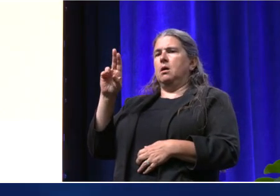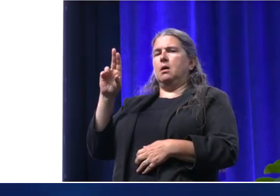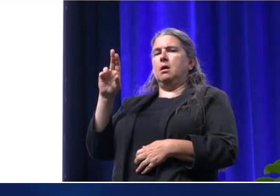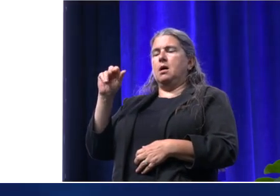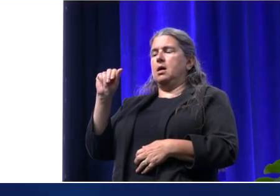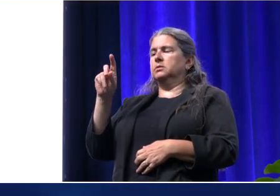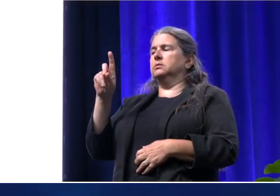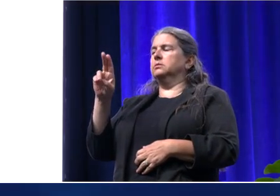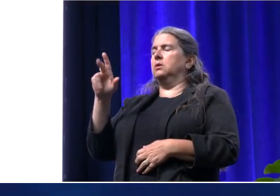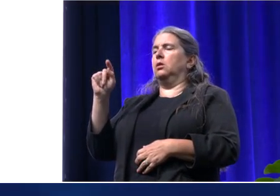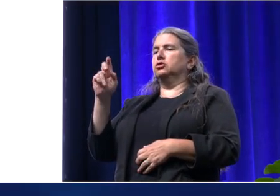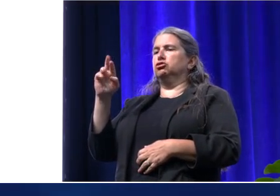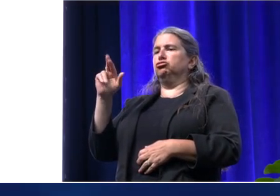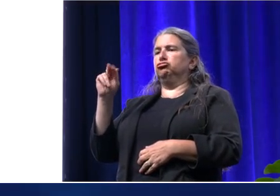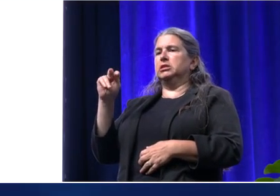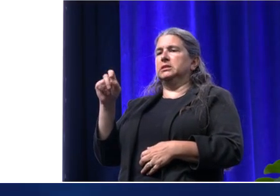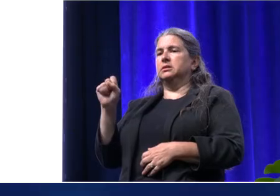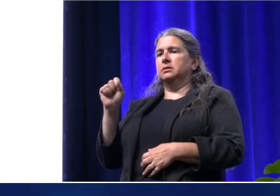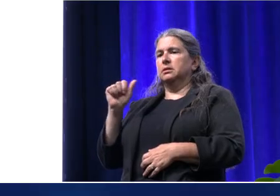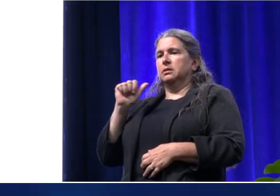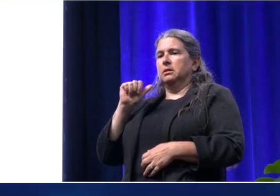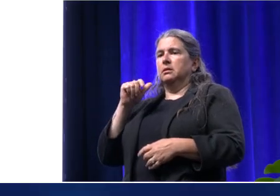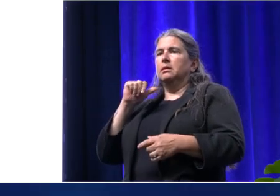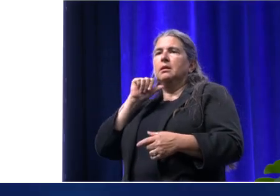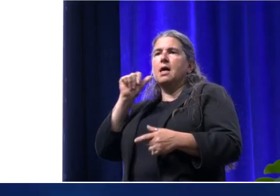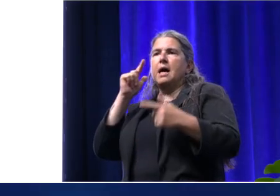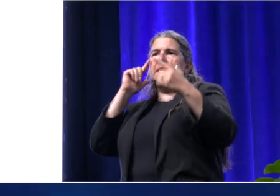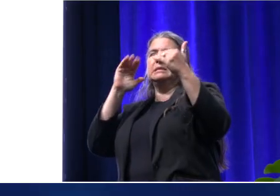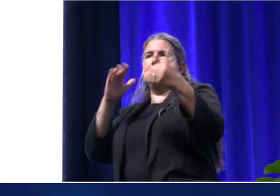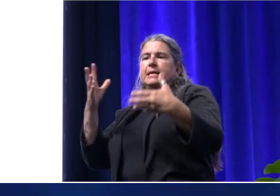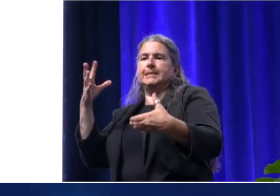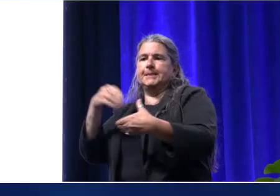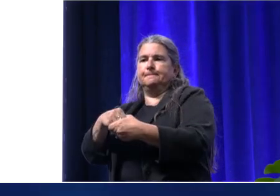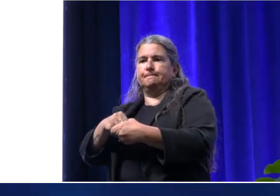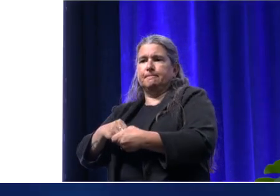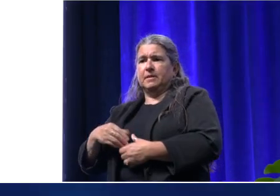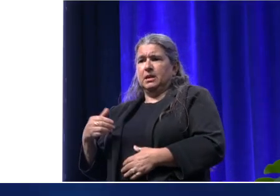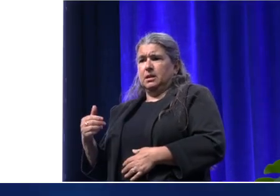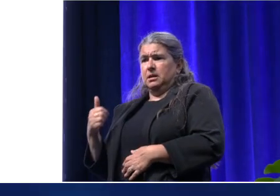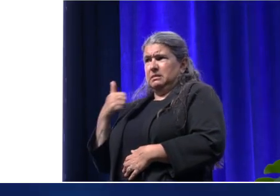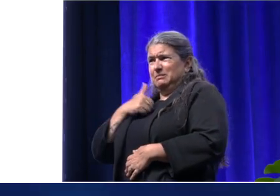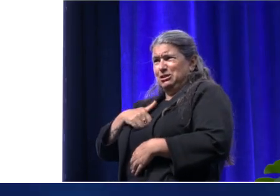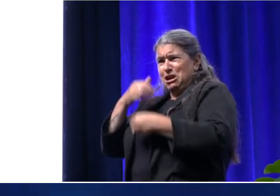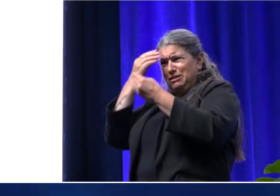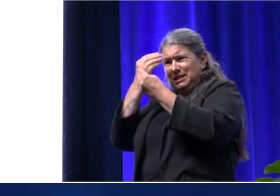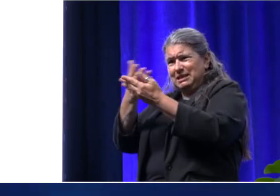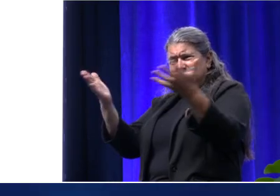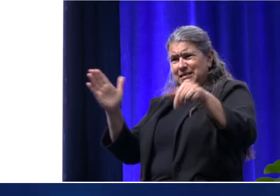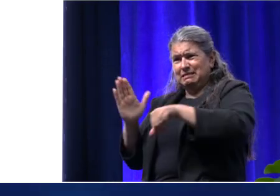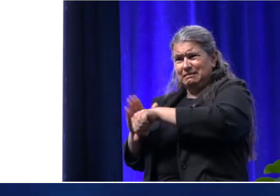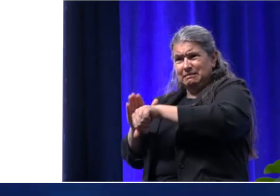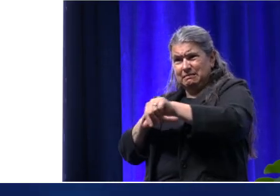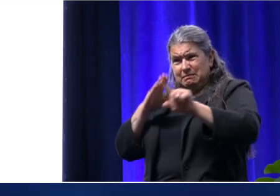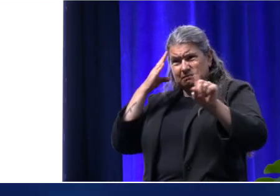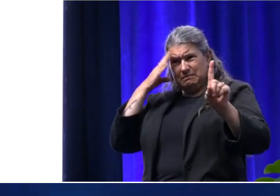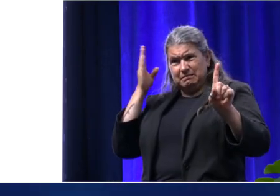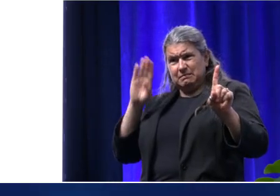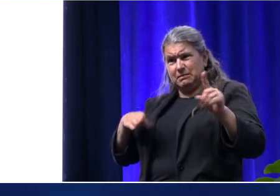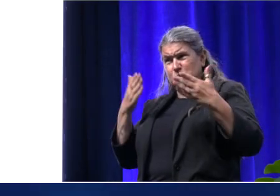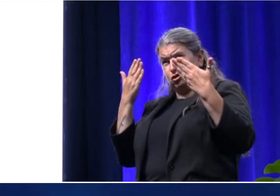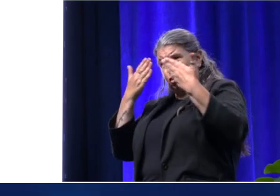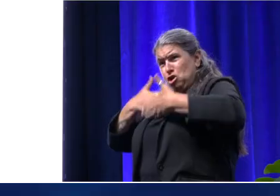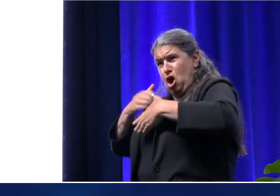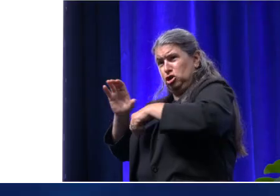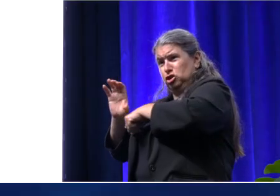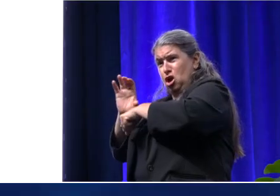to y'all, but did you know your chocolate, especially the dark chocolate, is loaded with cadmium and lead? We talk about